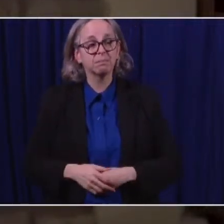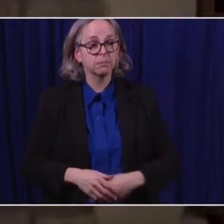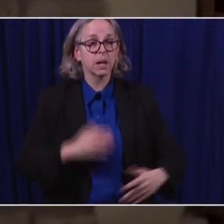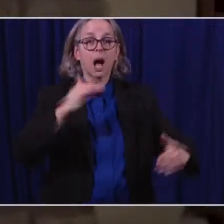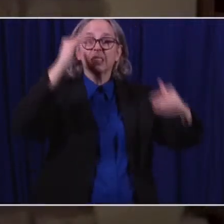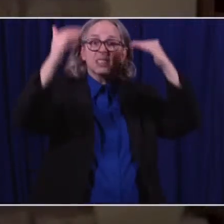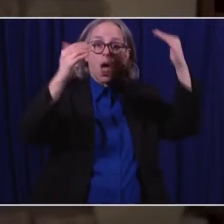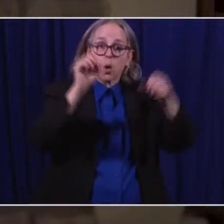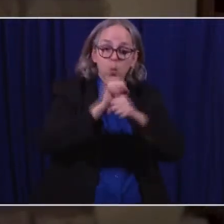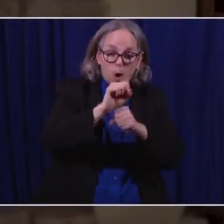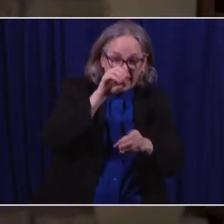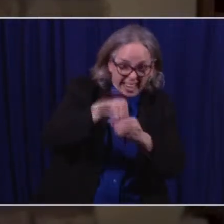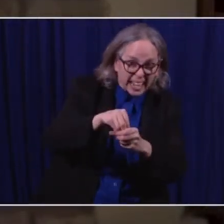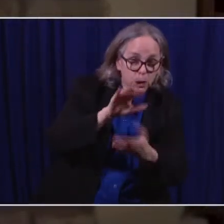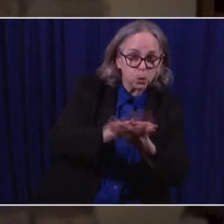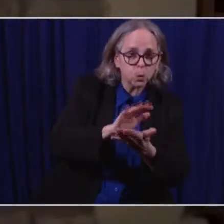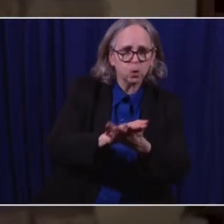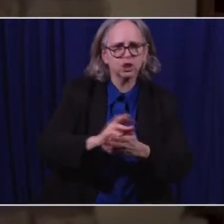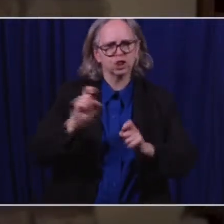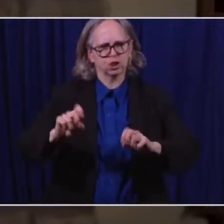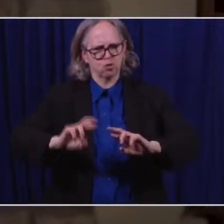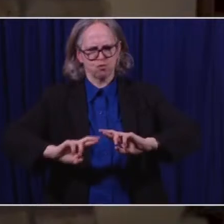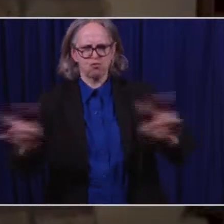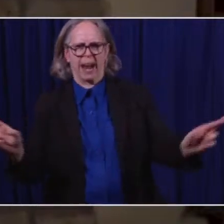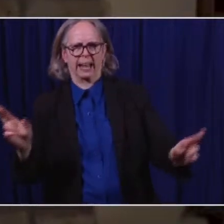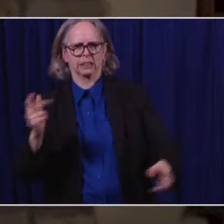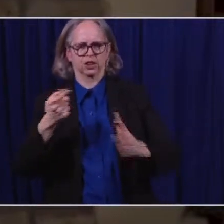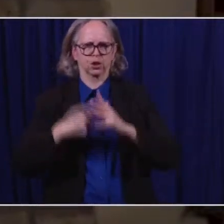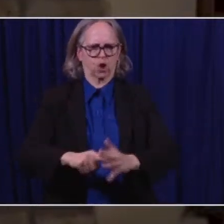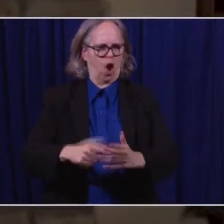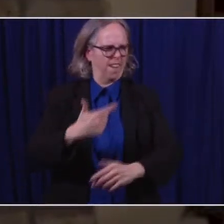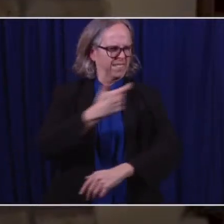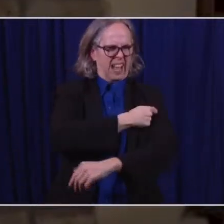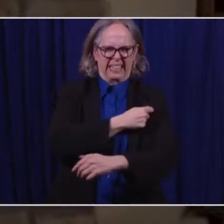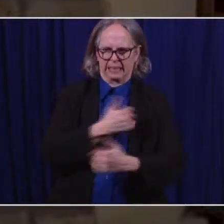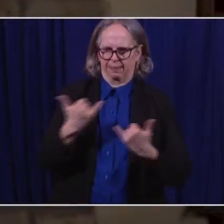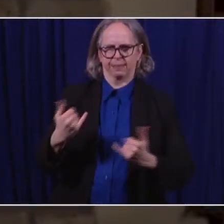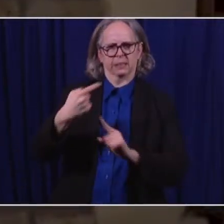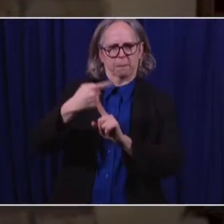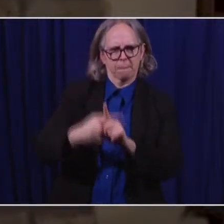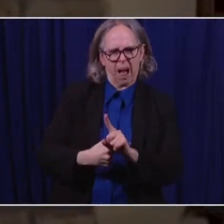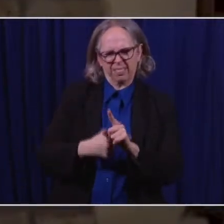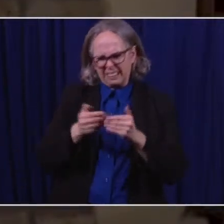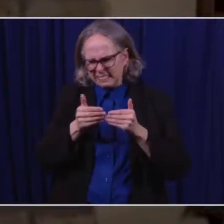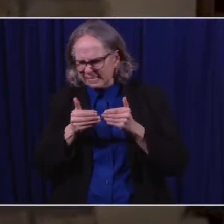this month. Some of you will be able to get your second vaccine this month as well.